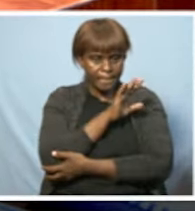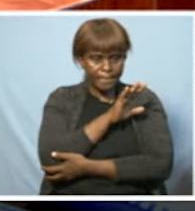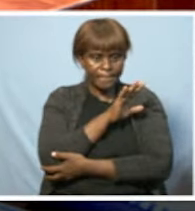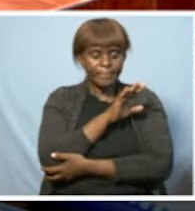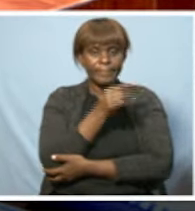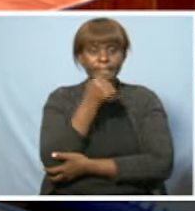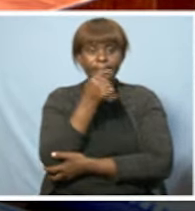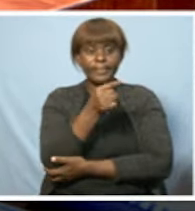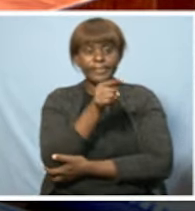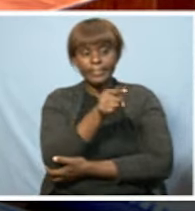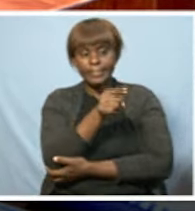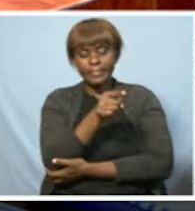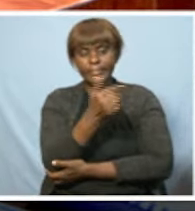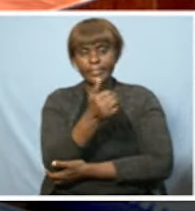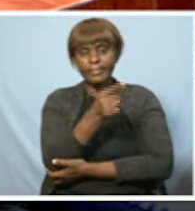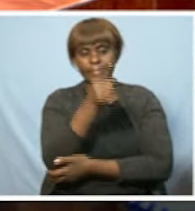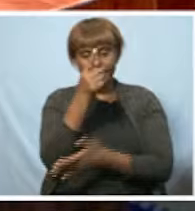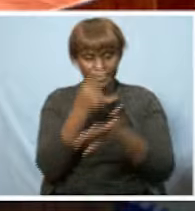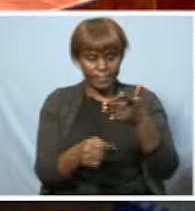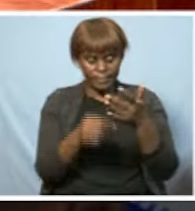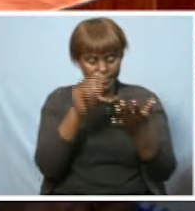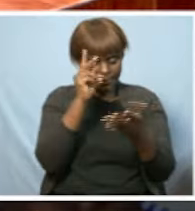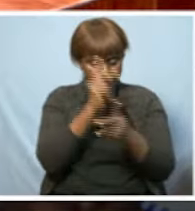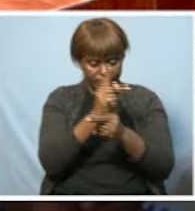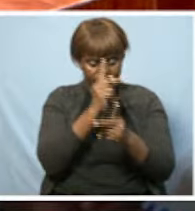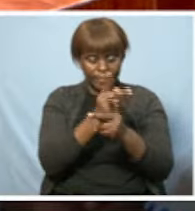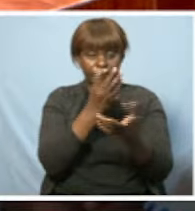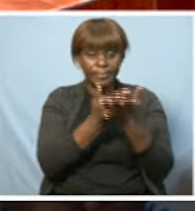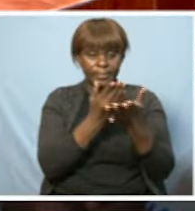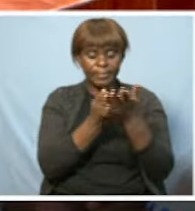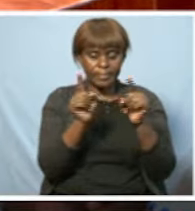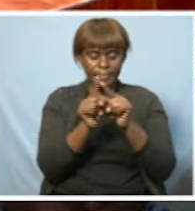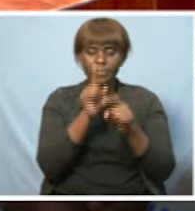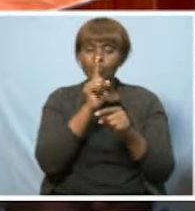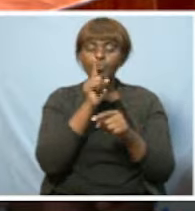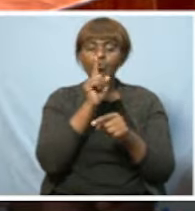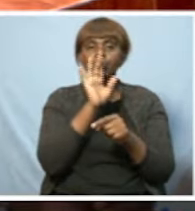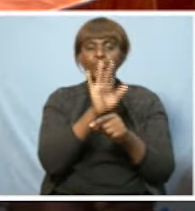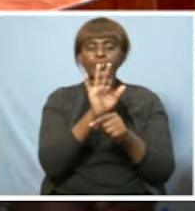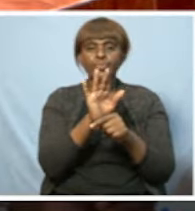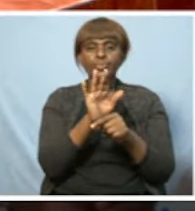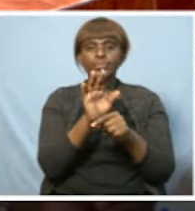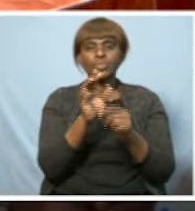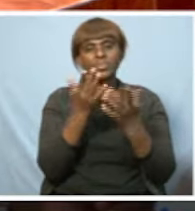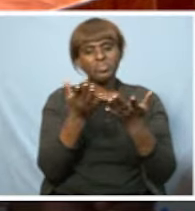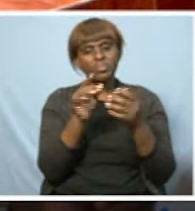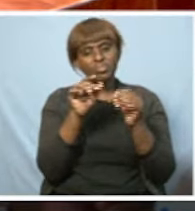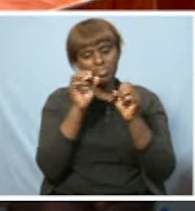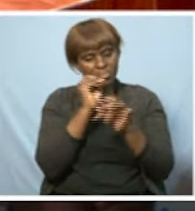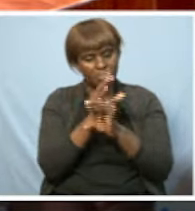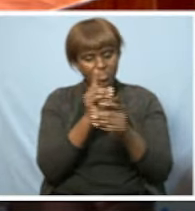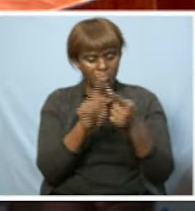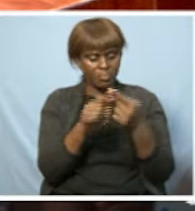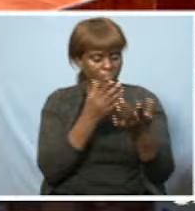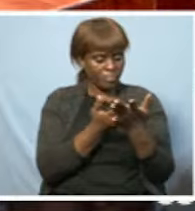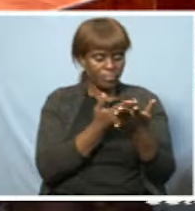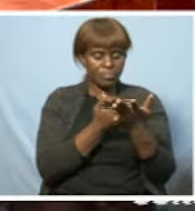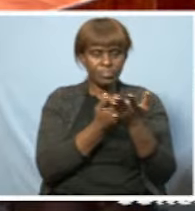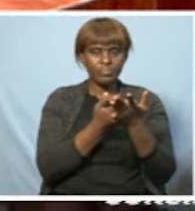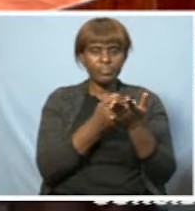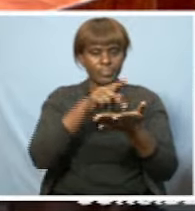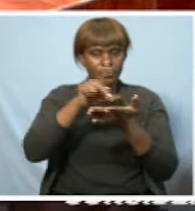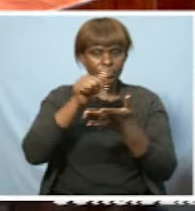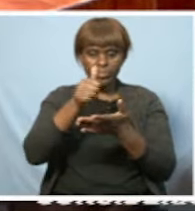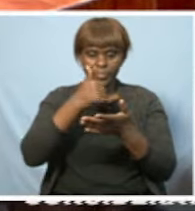say what is contained here is actually the truth? Go ahead to pay this payment. Do